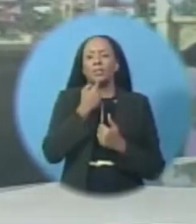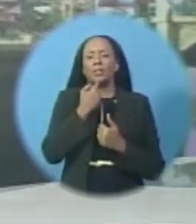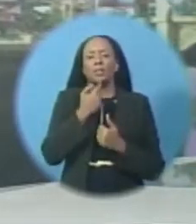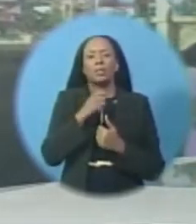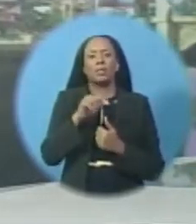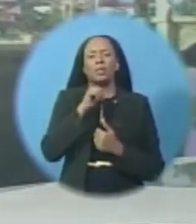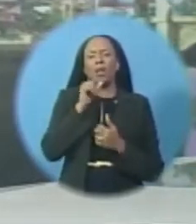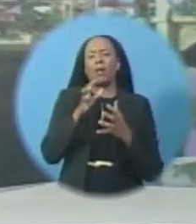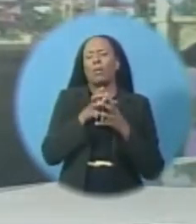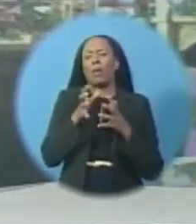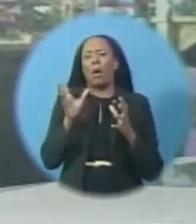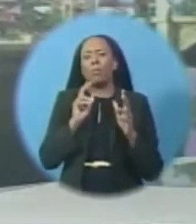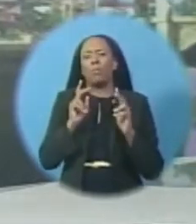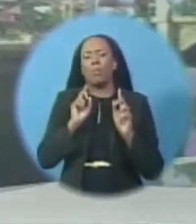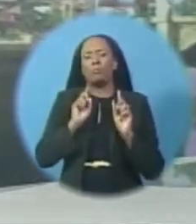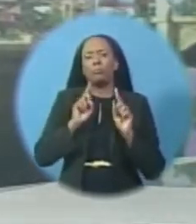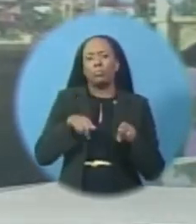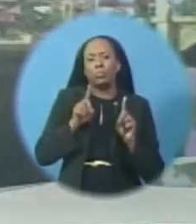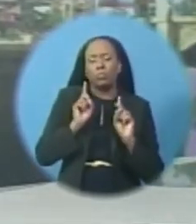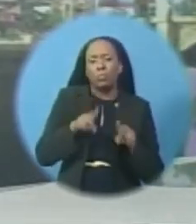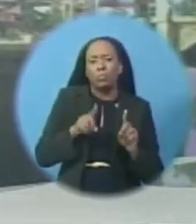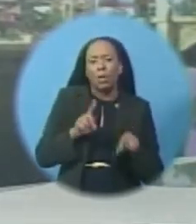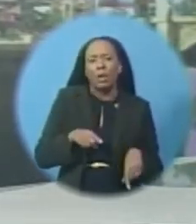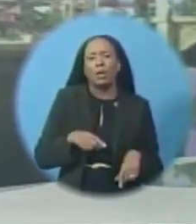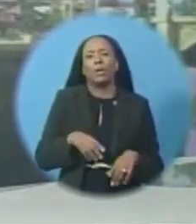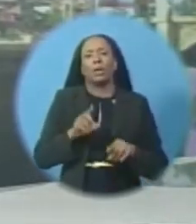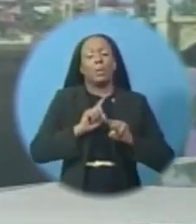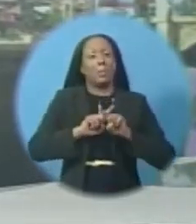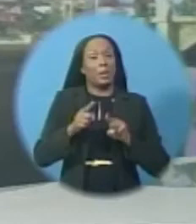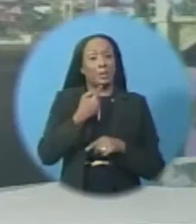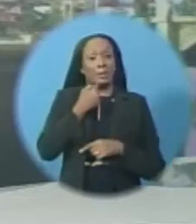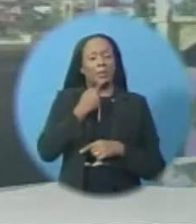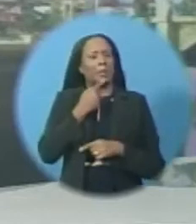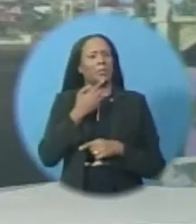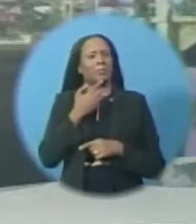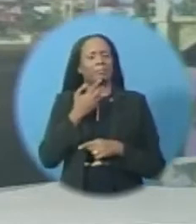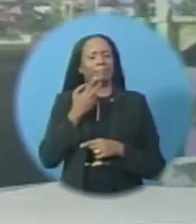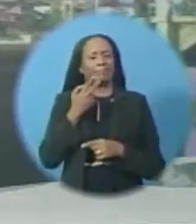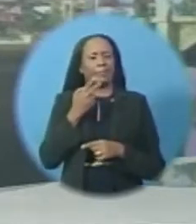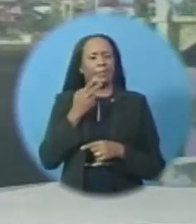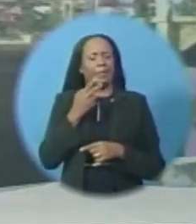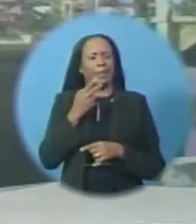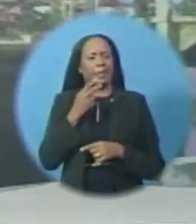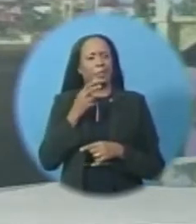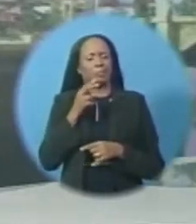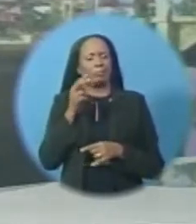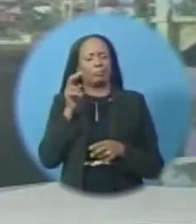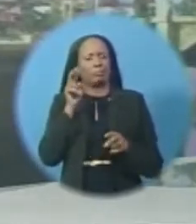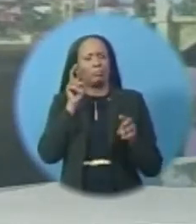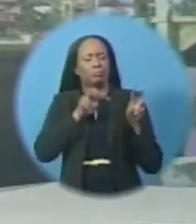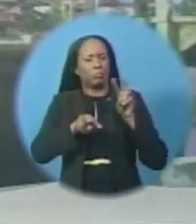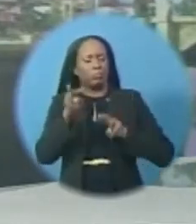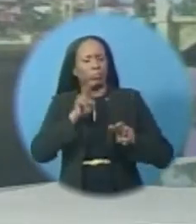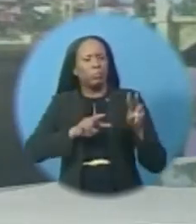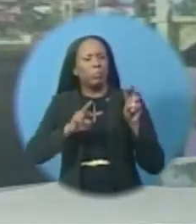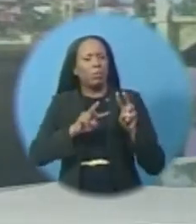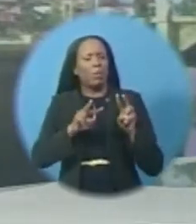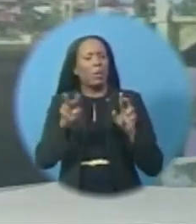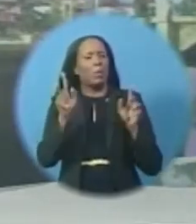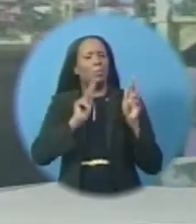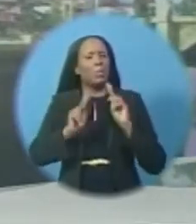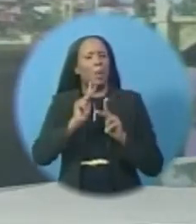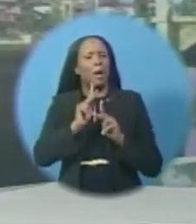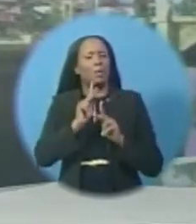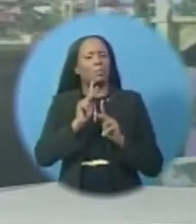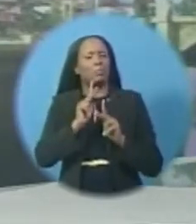Hotel and Tourism Association says it is carefully monitoring changing travel habits. Chairman Roseanne Myers says there was a drop